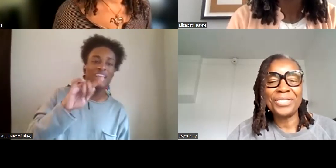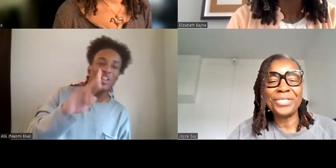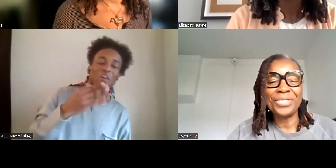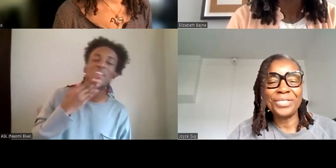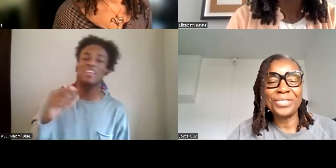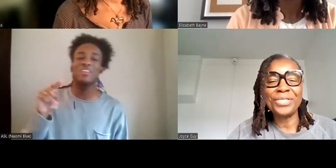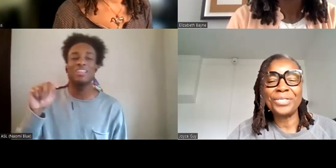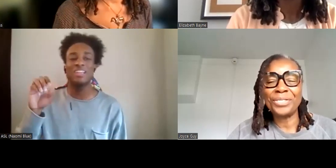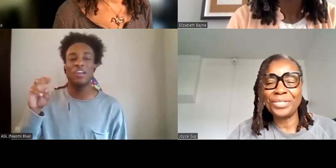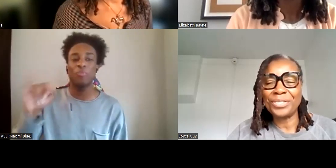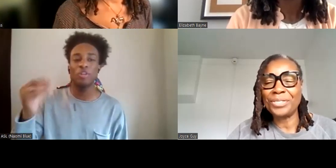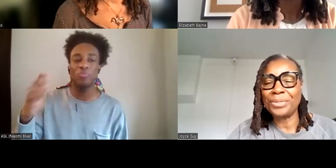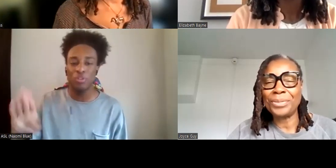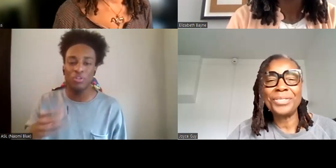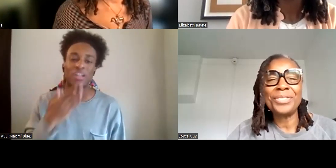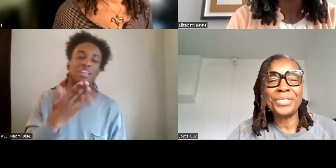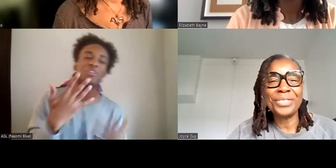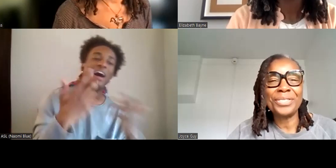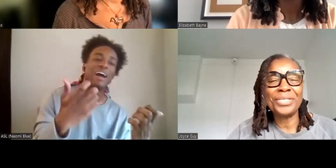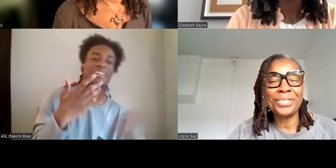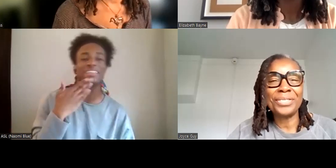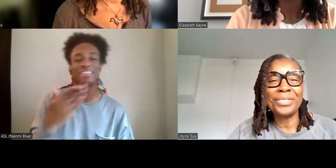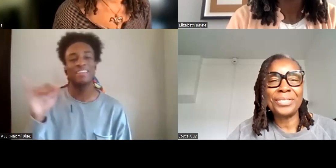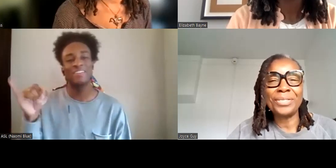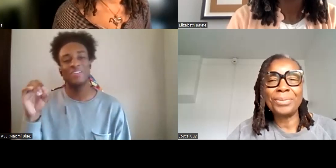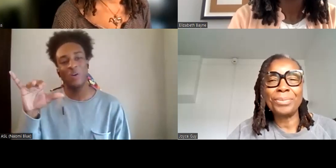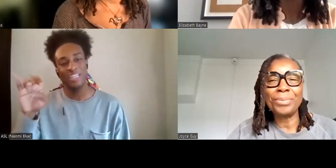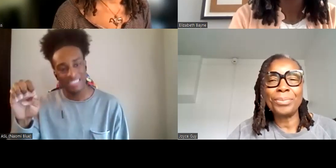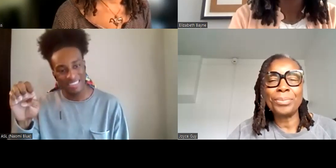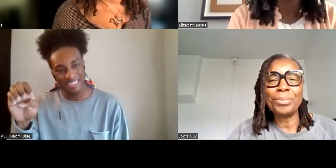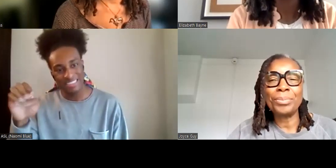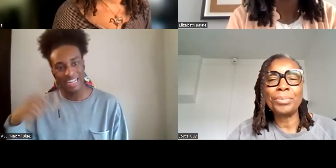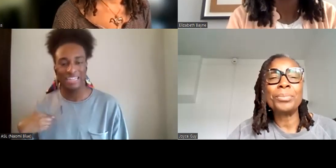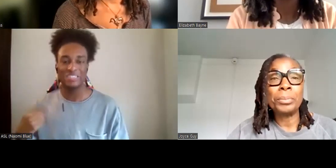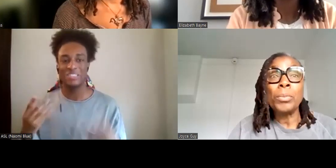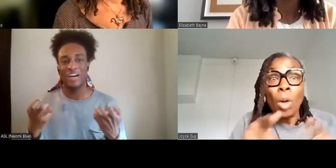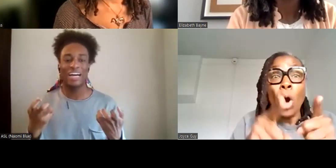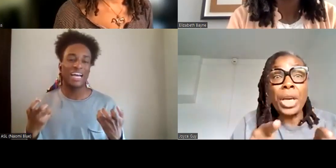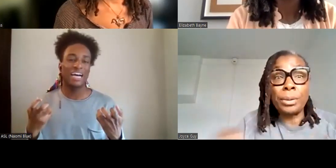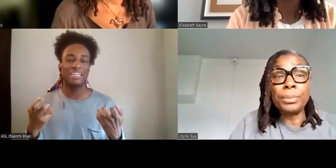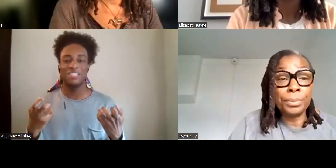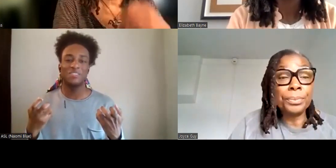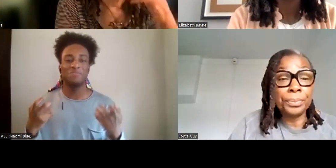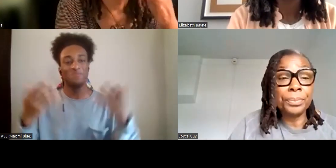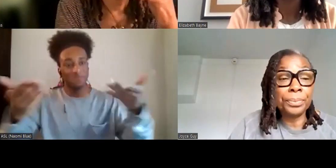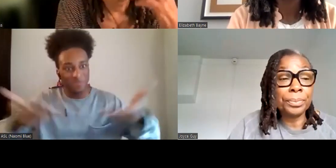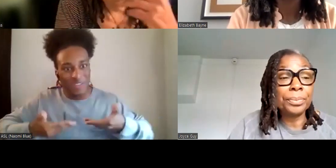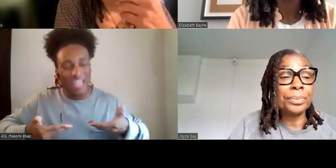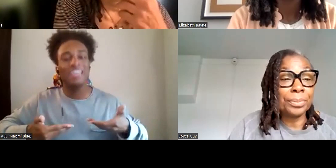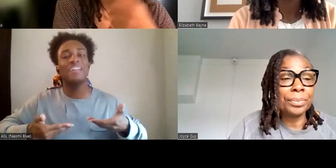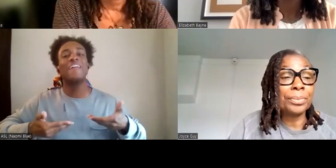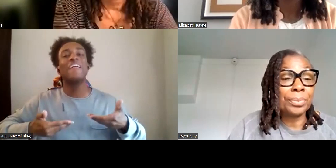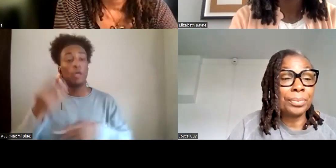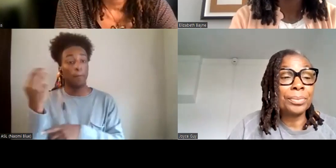you, audience. Thank you, Joyce. And yeah, I want to invite you all to Monday,